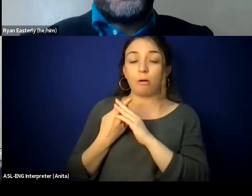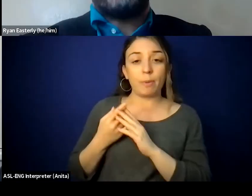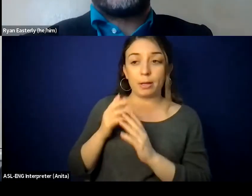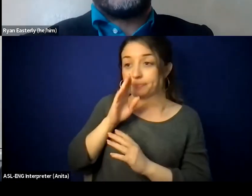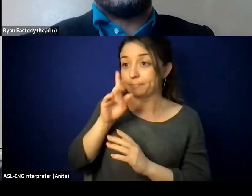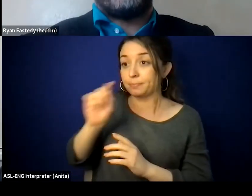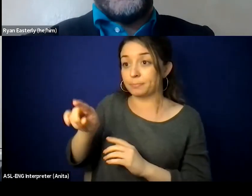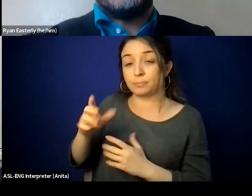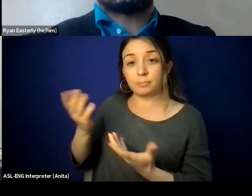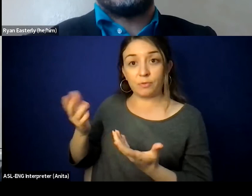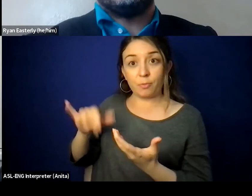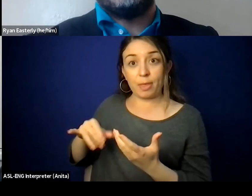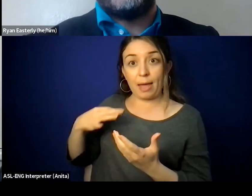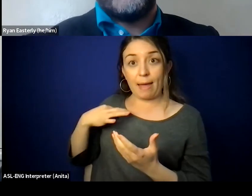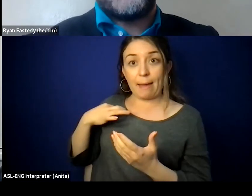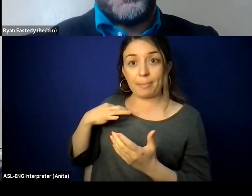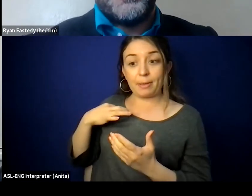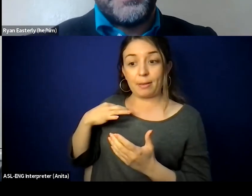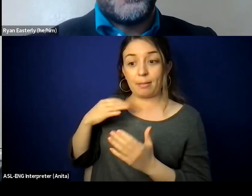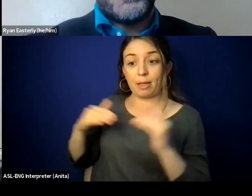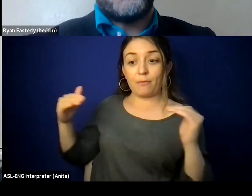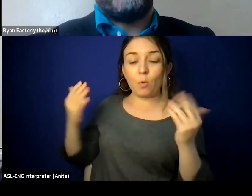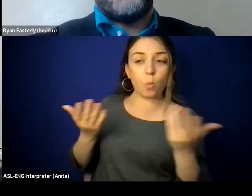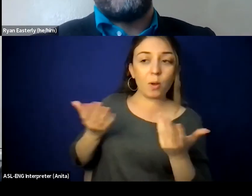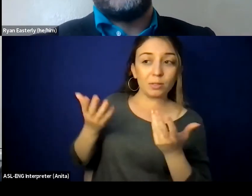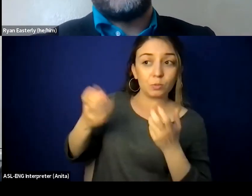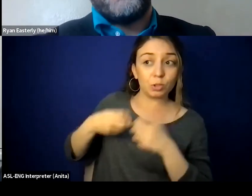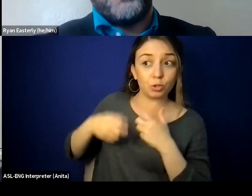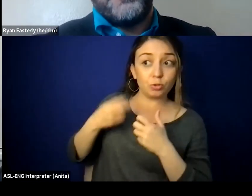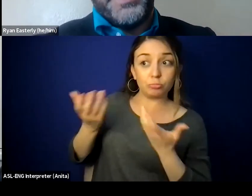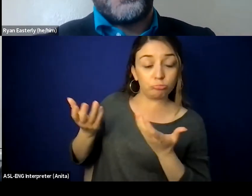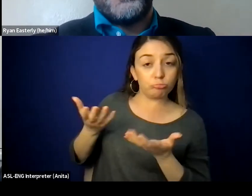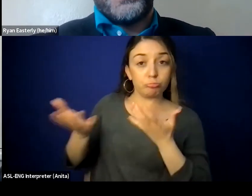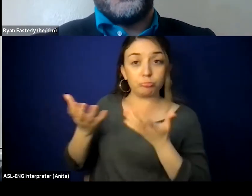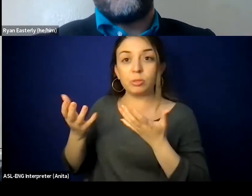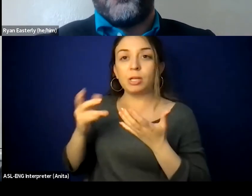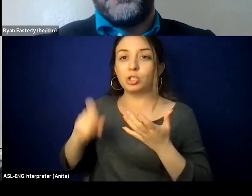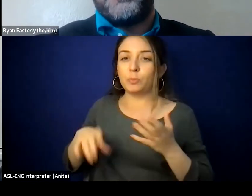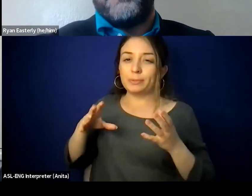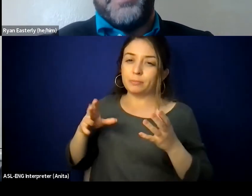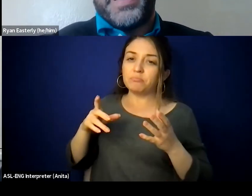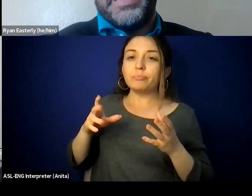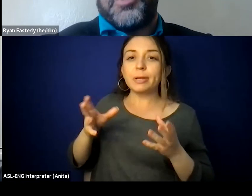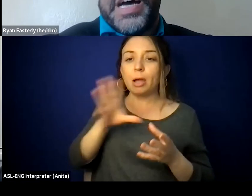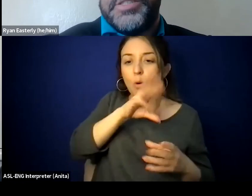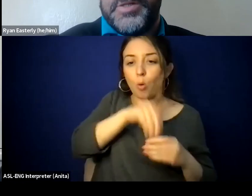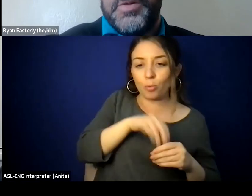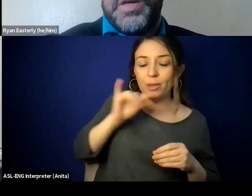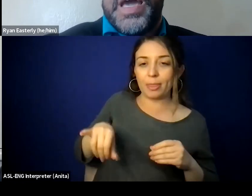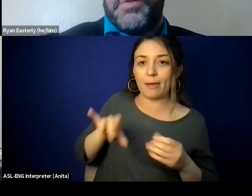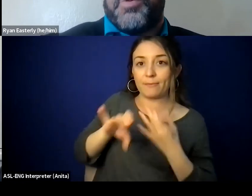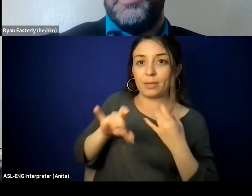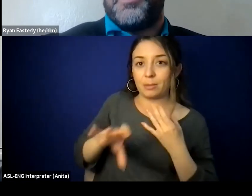from the applicant level, ask what issues their experiences and be open to that feedback and incorporate the feedback and try